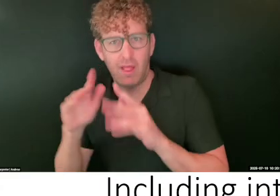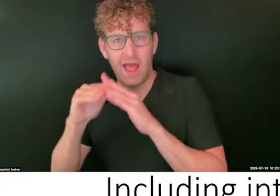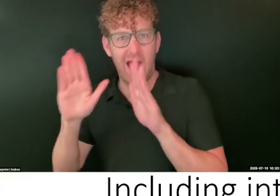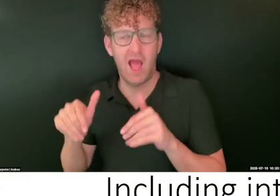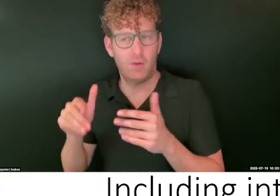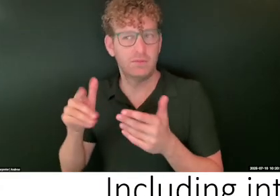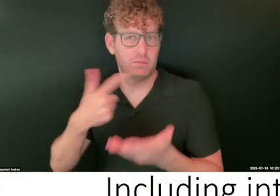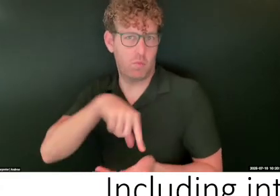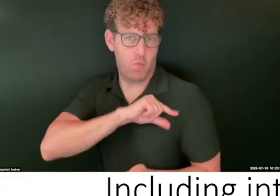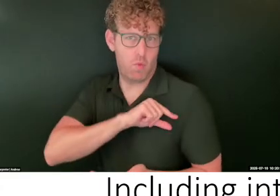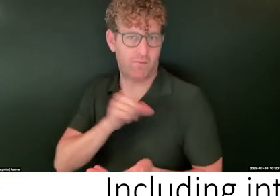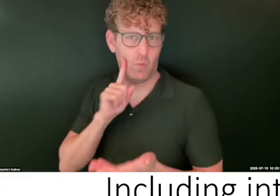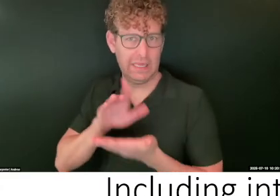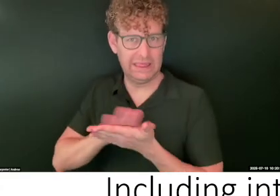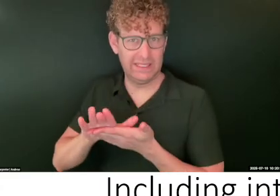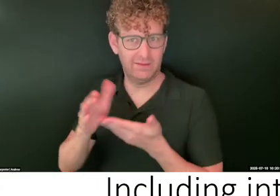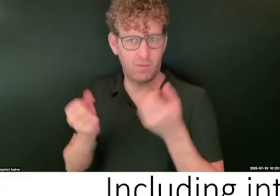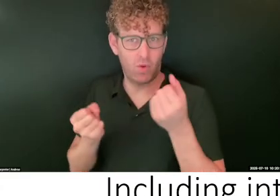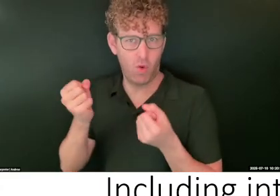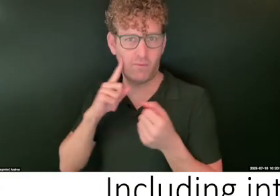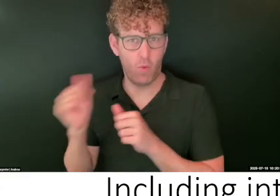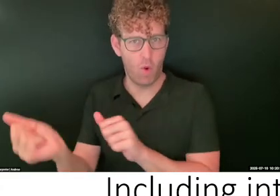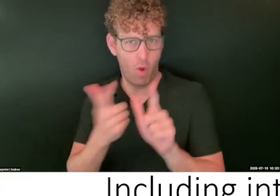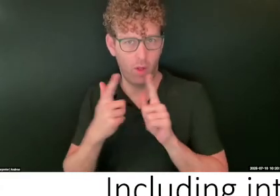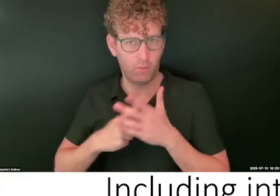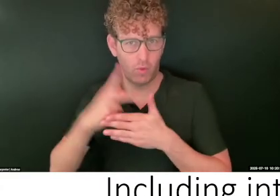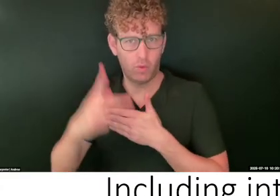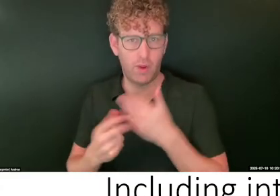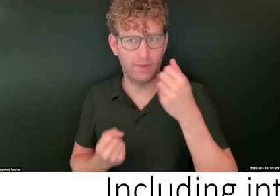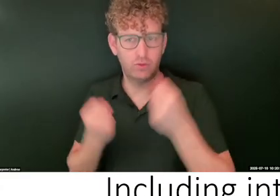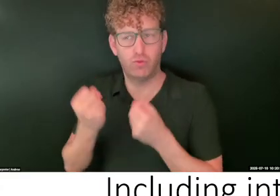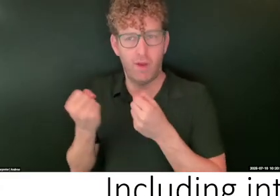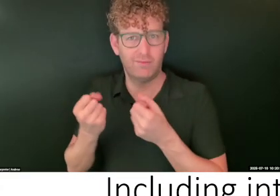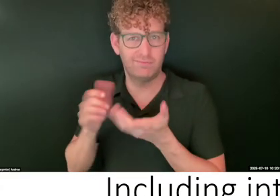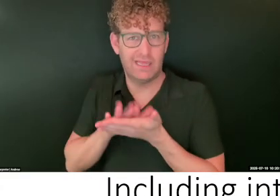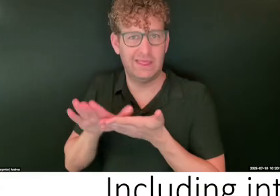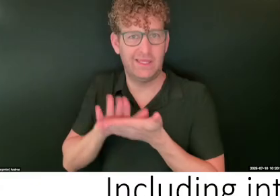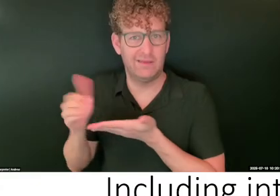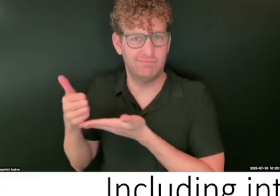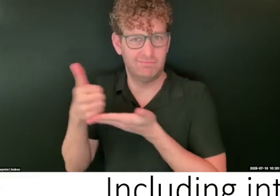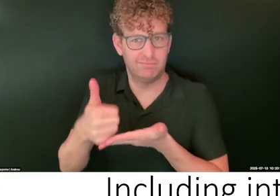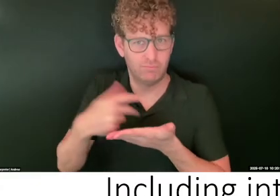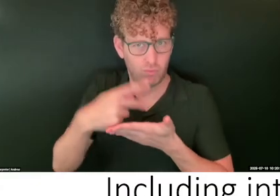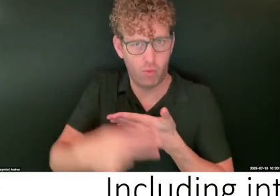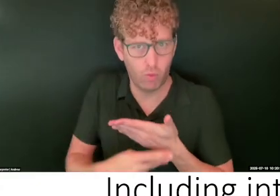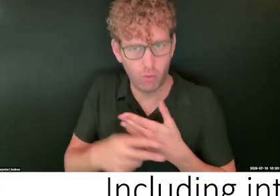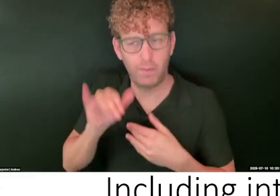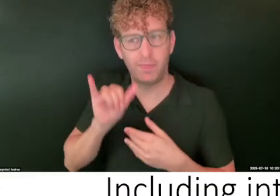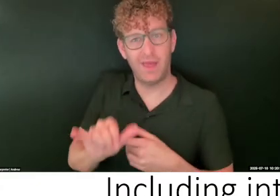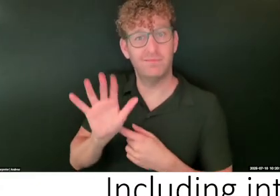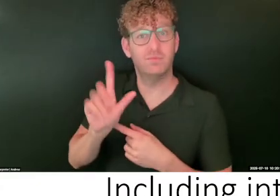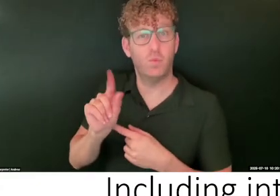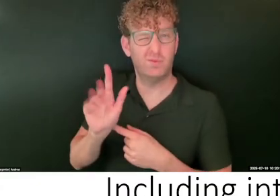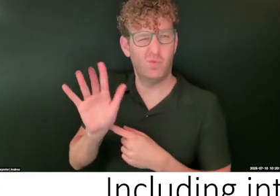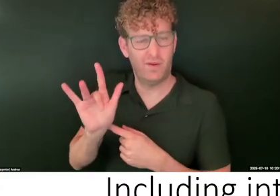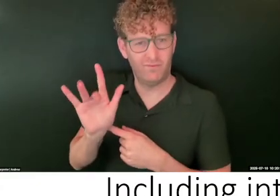programs and for the Driving Clean Assistance Program. That's in 2025, $96,450